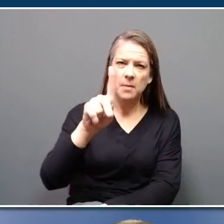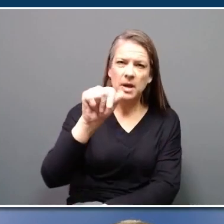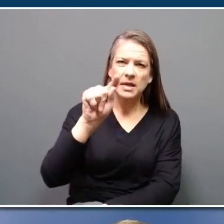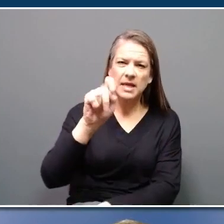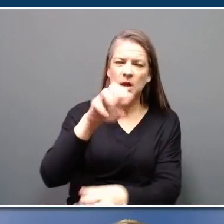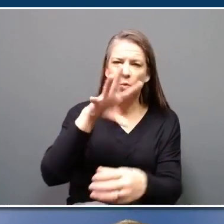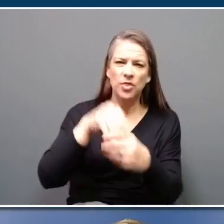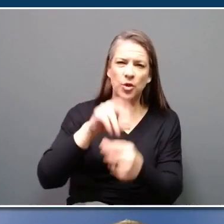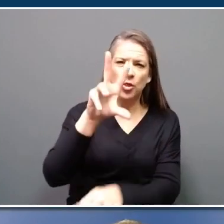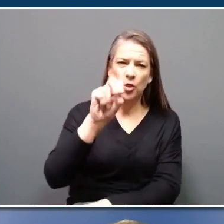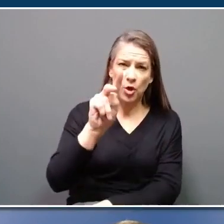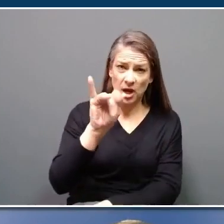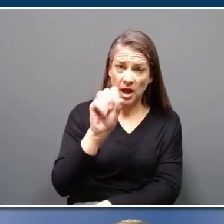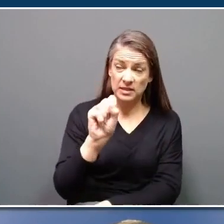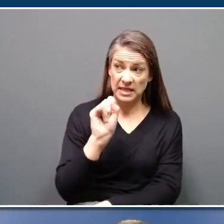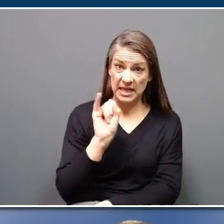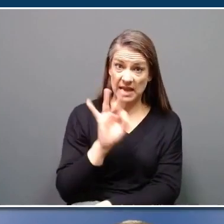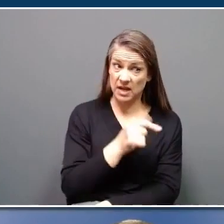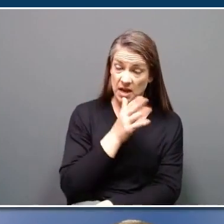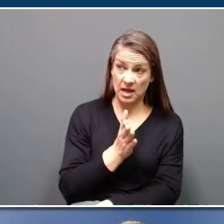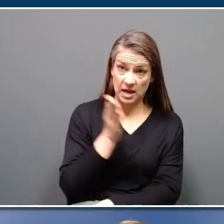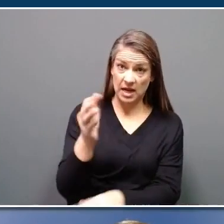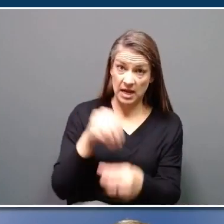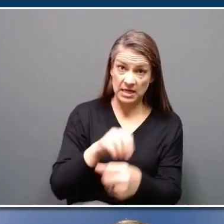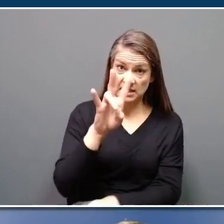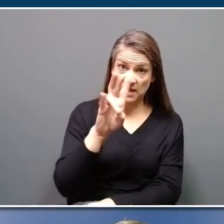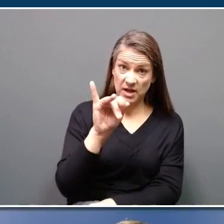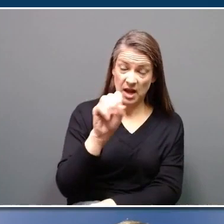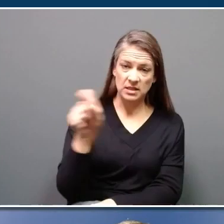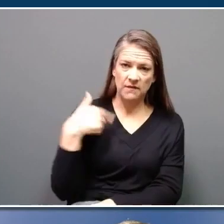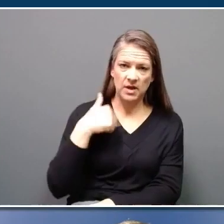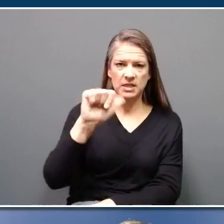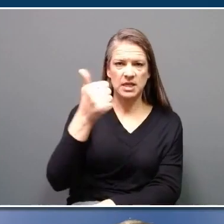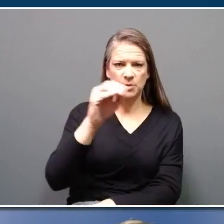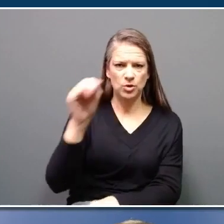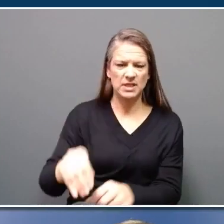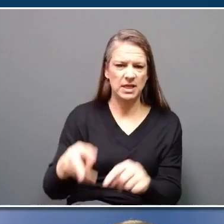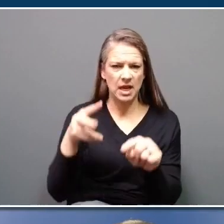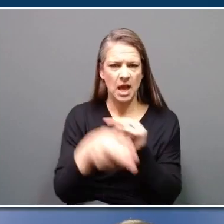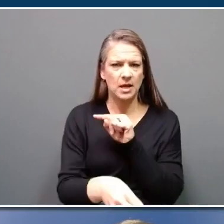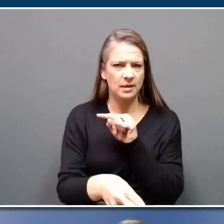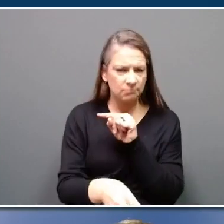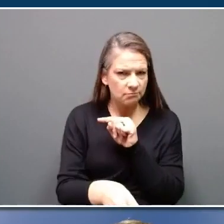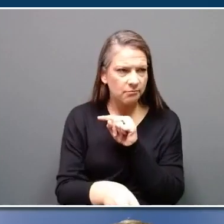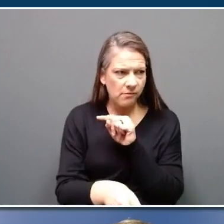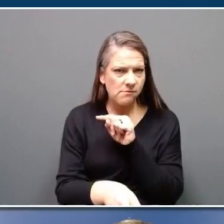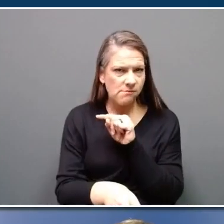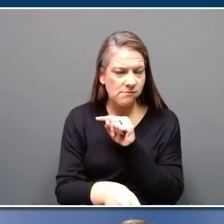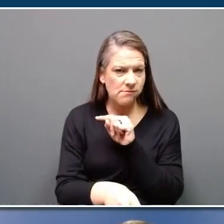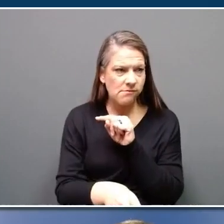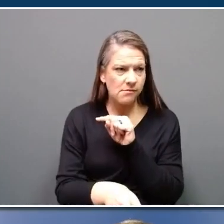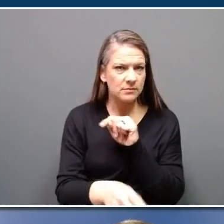days. And if one of them isn't in those 7 days, there's a 10% reduction, they say, in the appropriation to the governor's office.